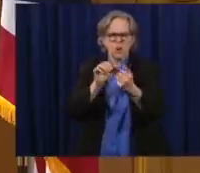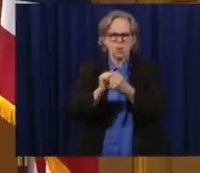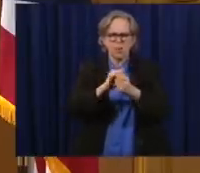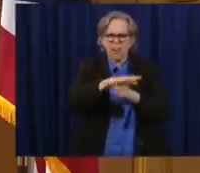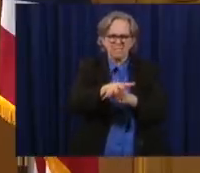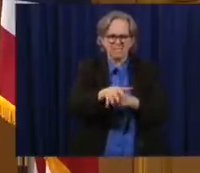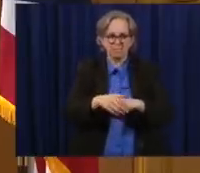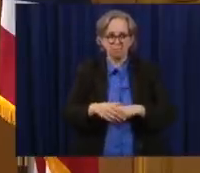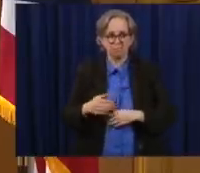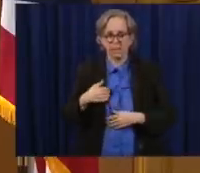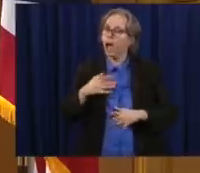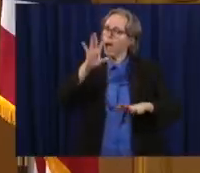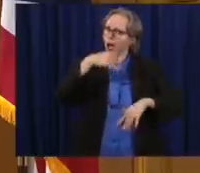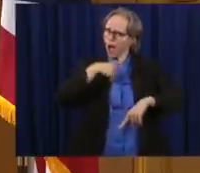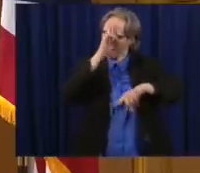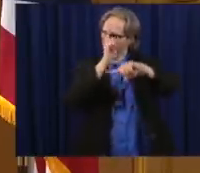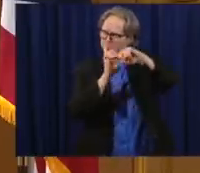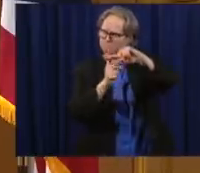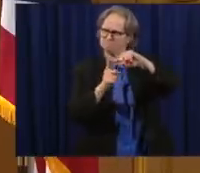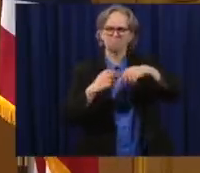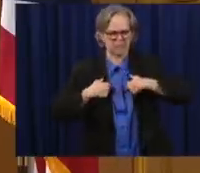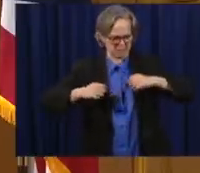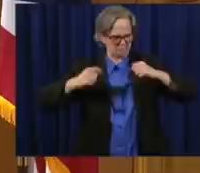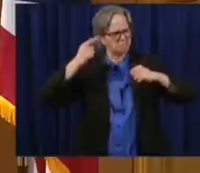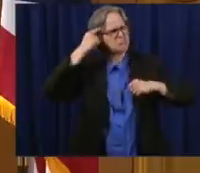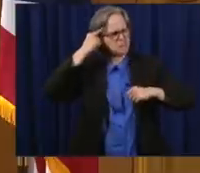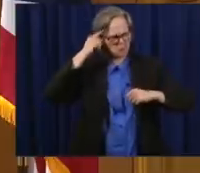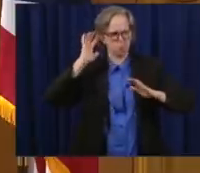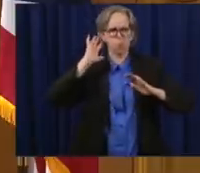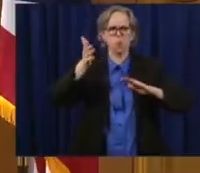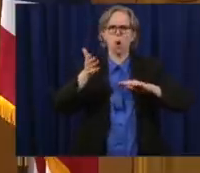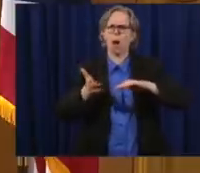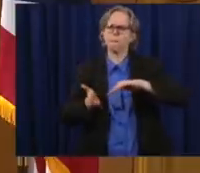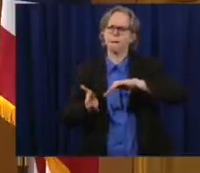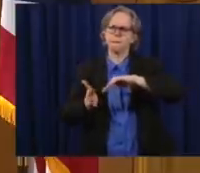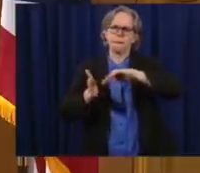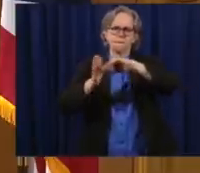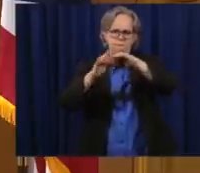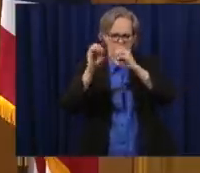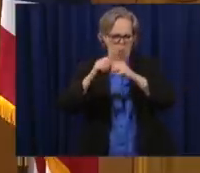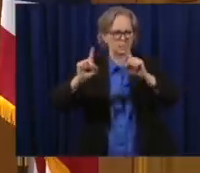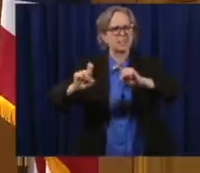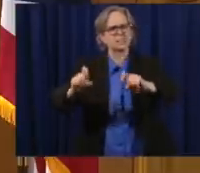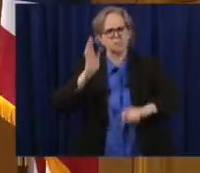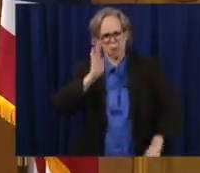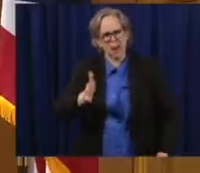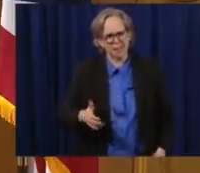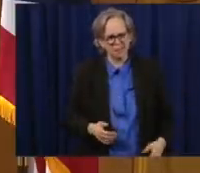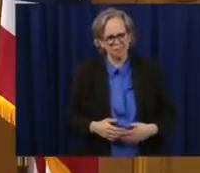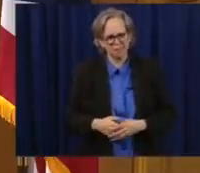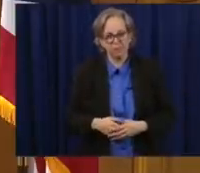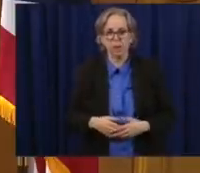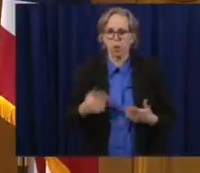I'm convinced that we're going to have more and more testing. We just got to accelerate the rate of more